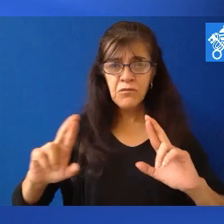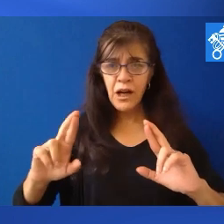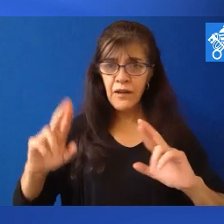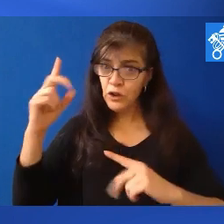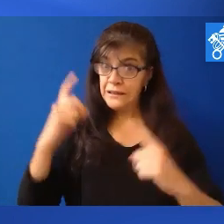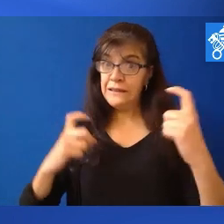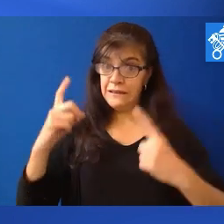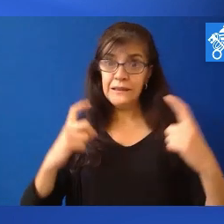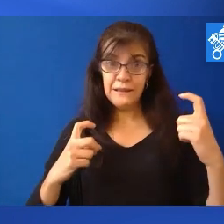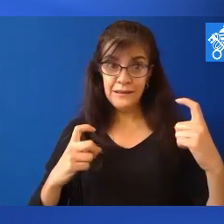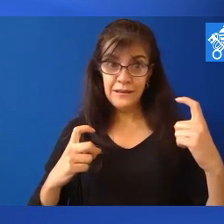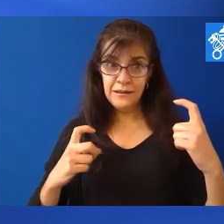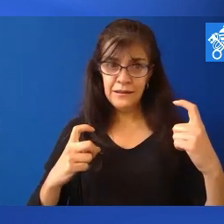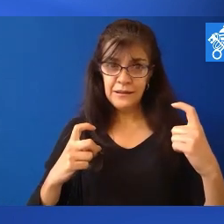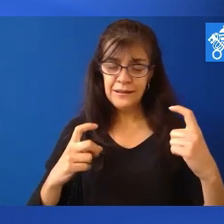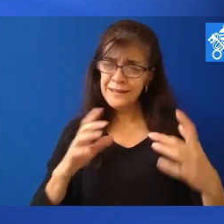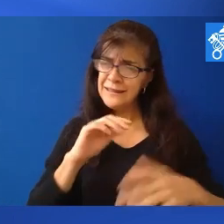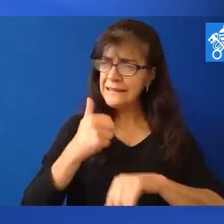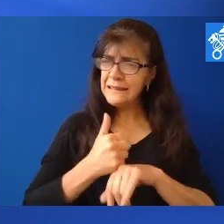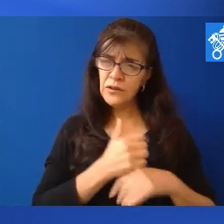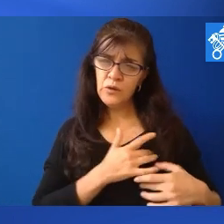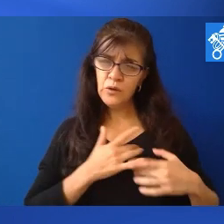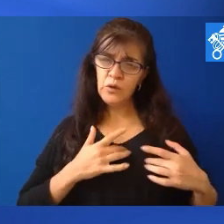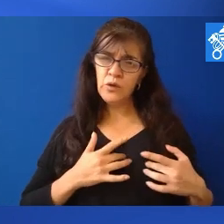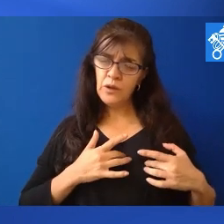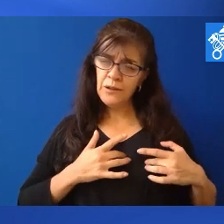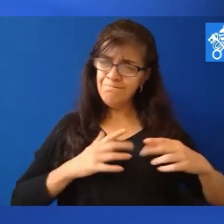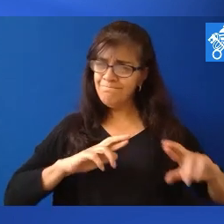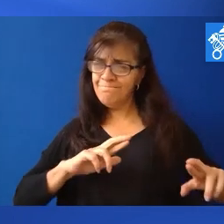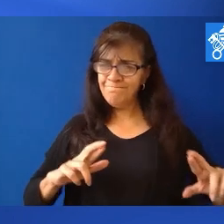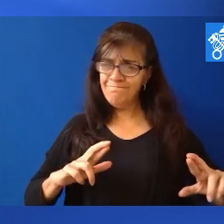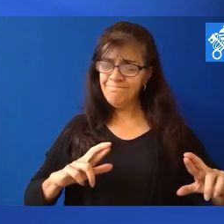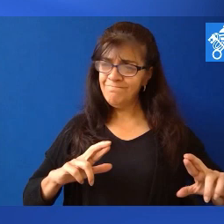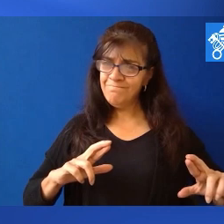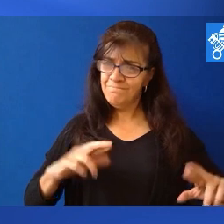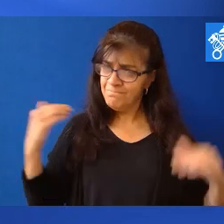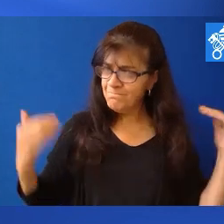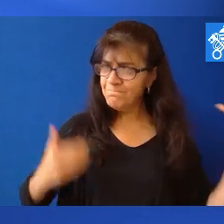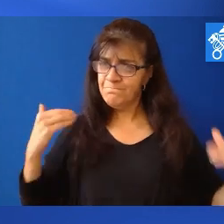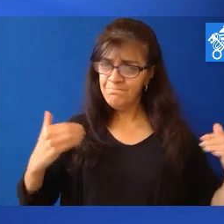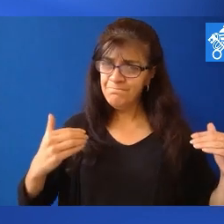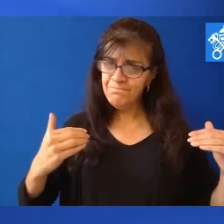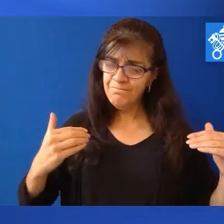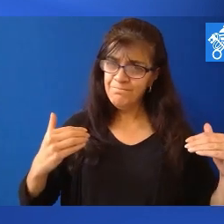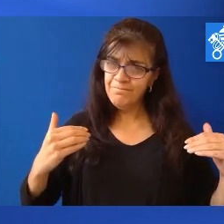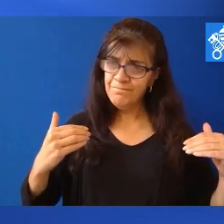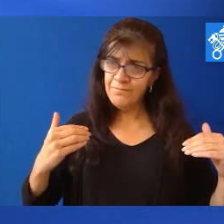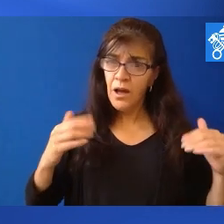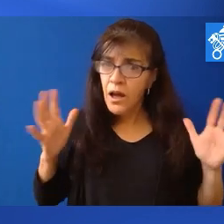prepare yourself for testing. Set your heart right and be steadfast,